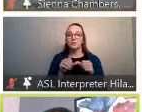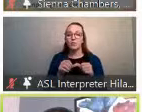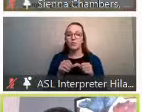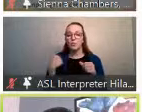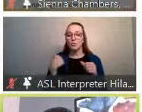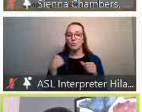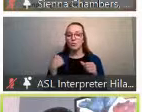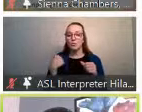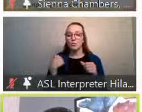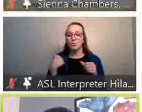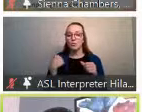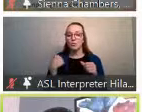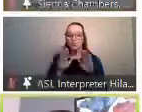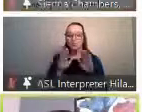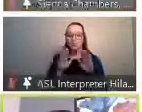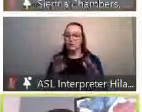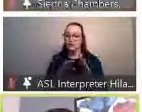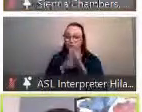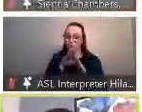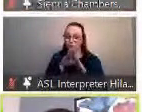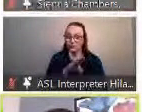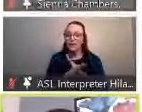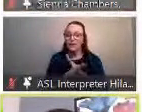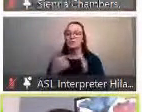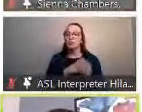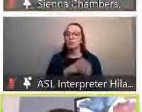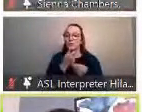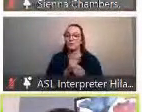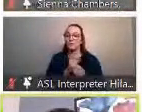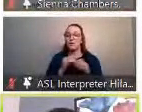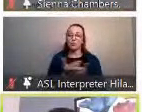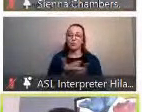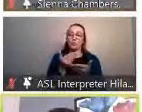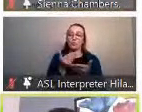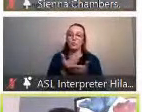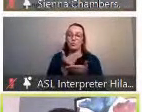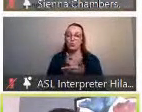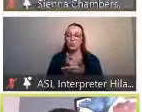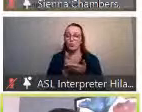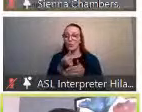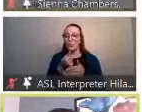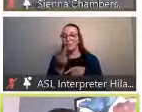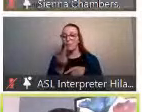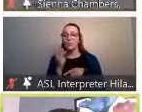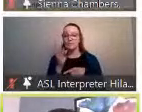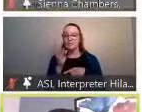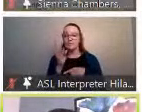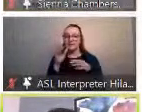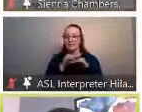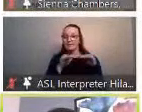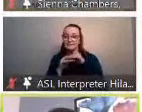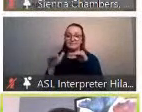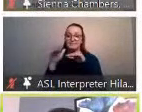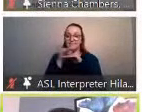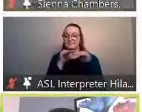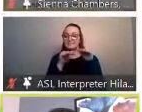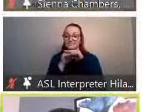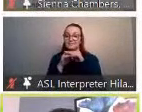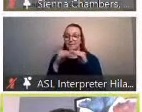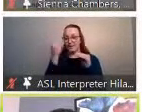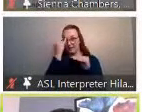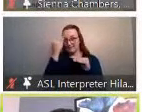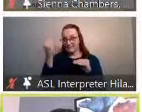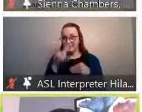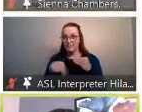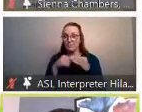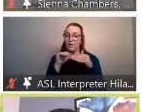Research, Planning, and Evaluation, created a new multi-dimensional conceptualization of access that takes into account the